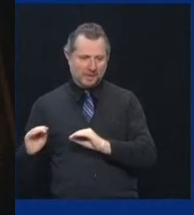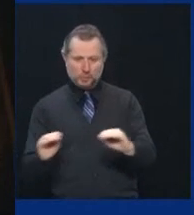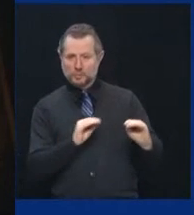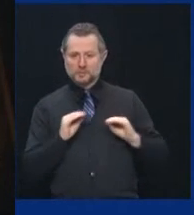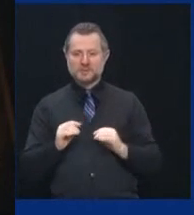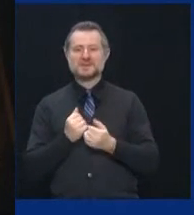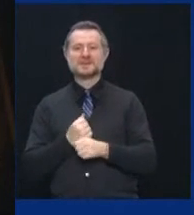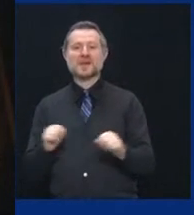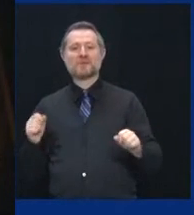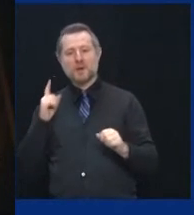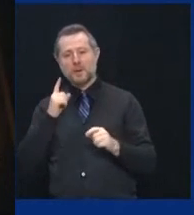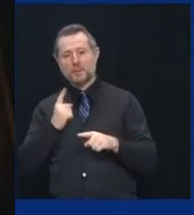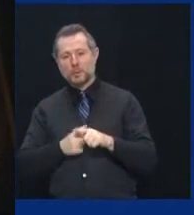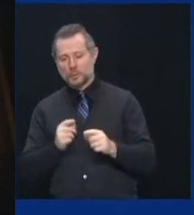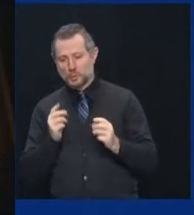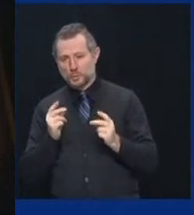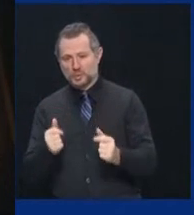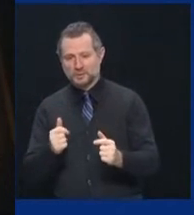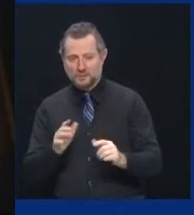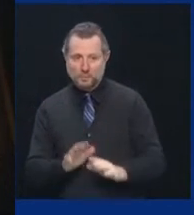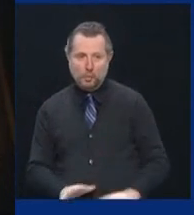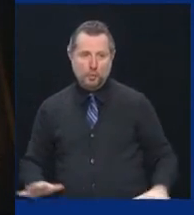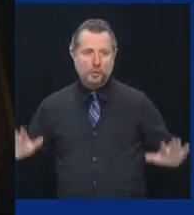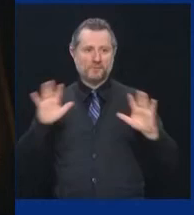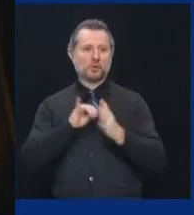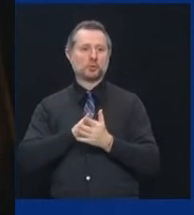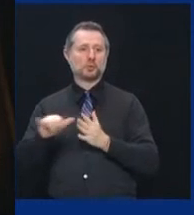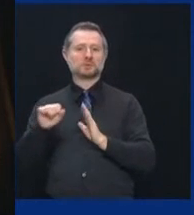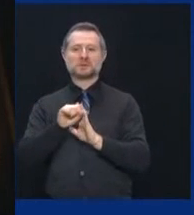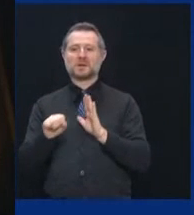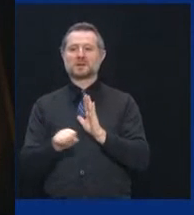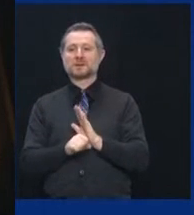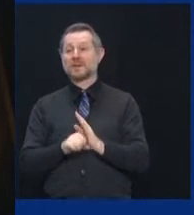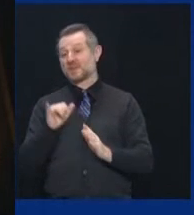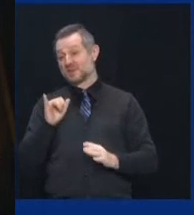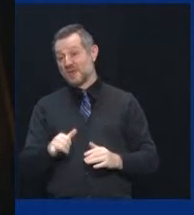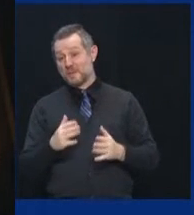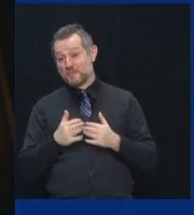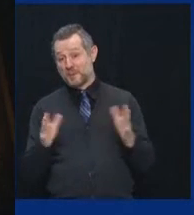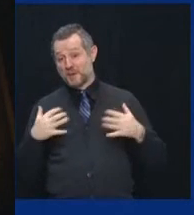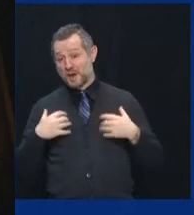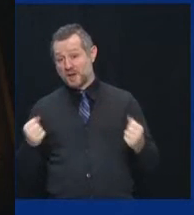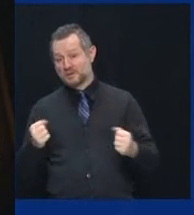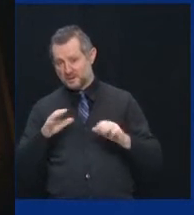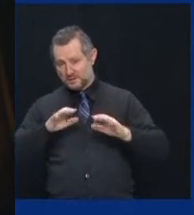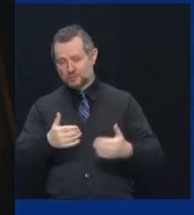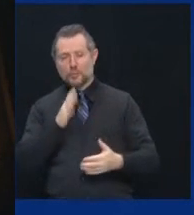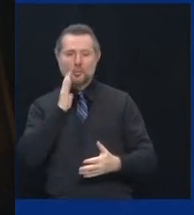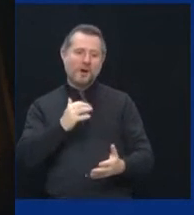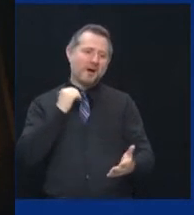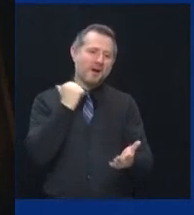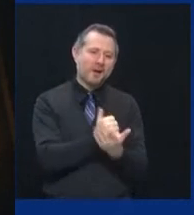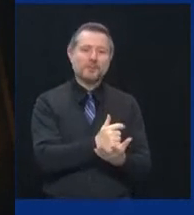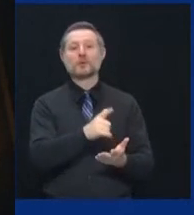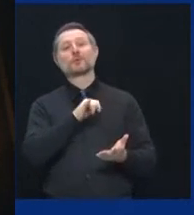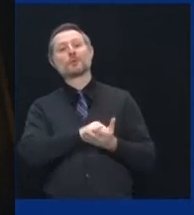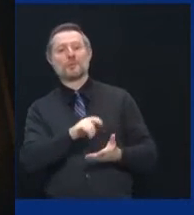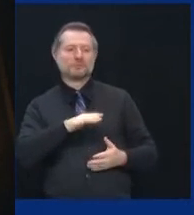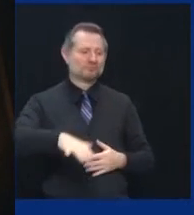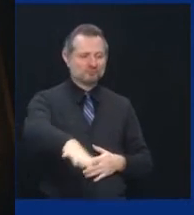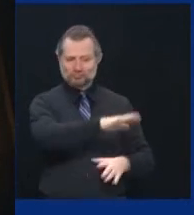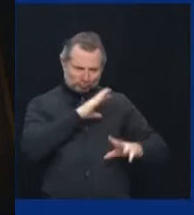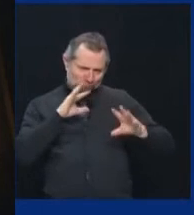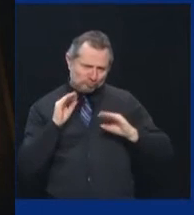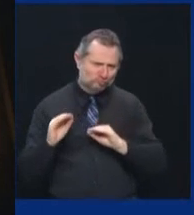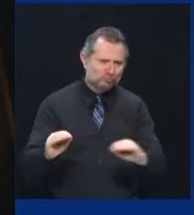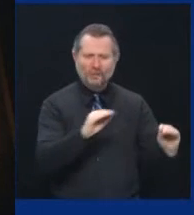quickly in every part of the state. The Public Health Corps will also help New York learn from this experience